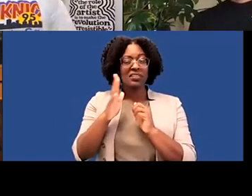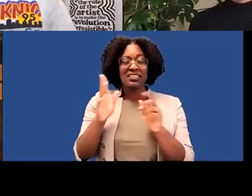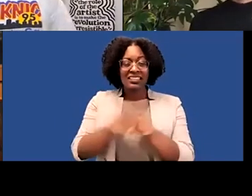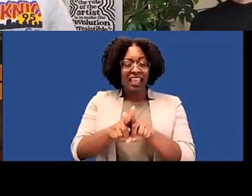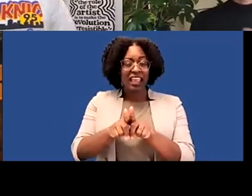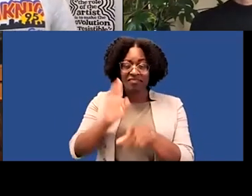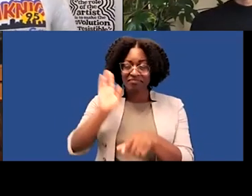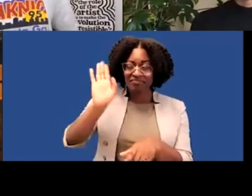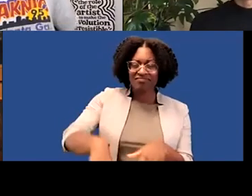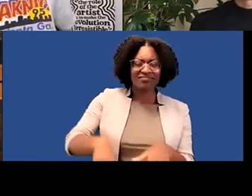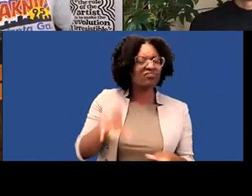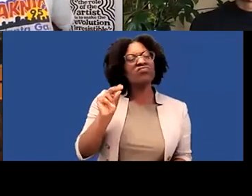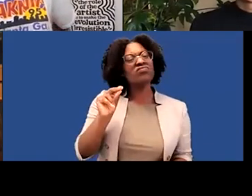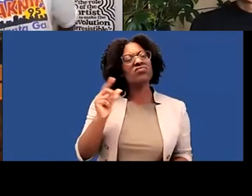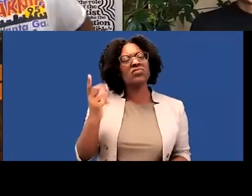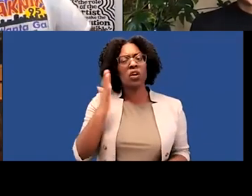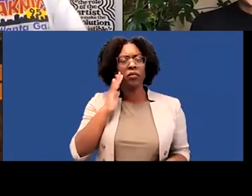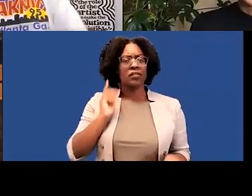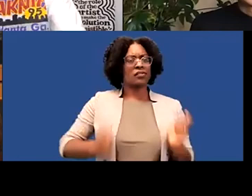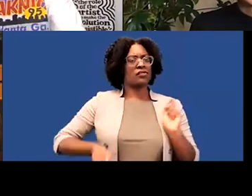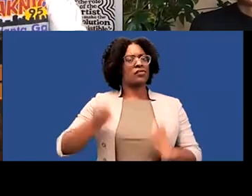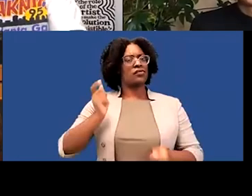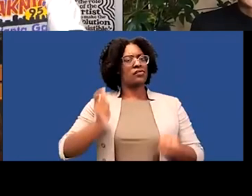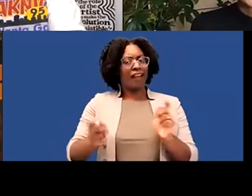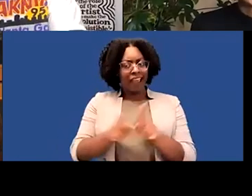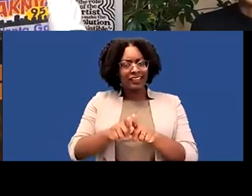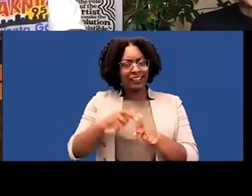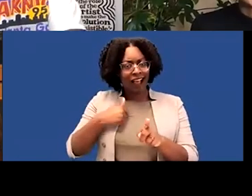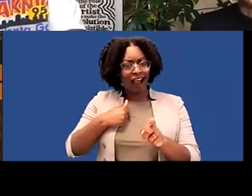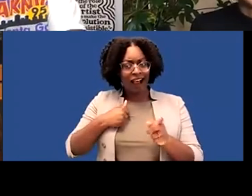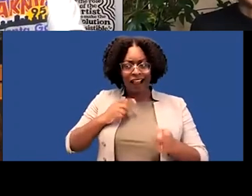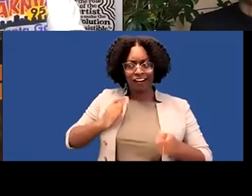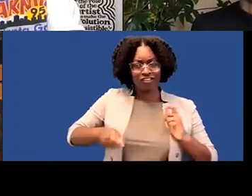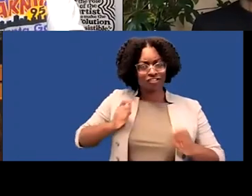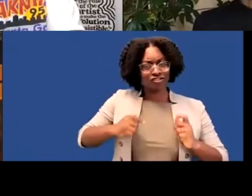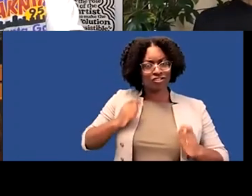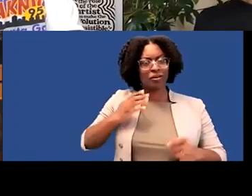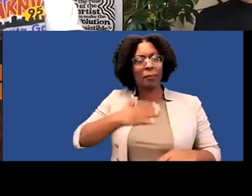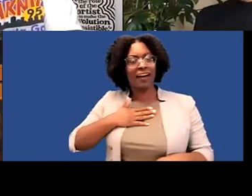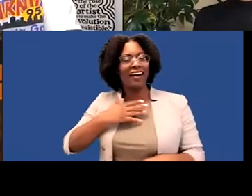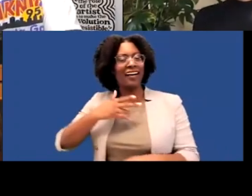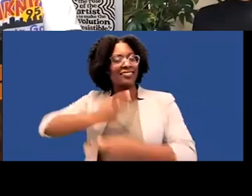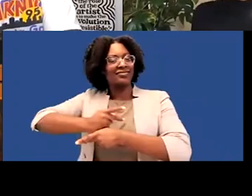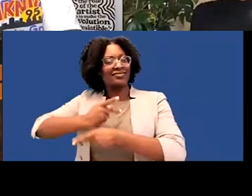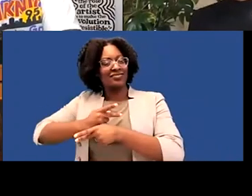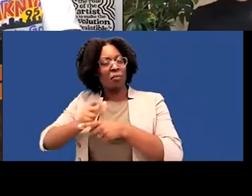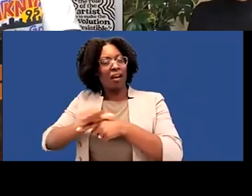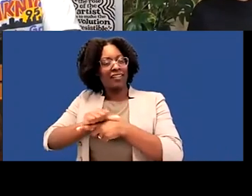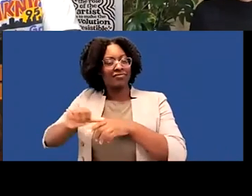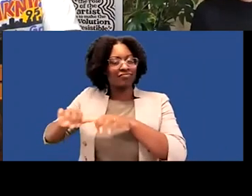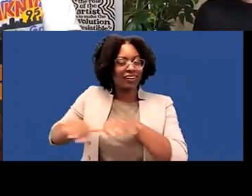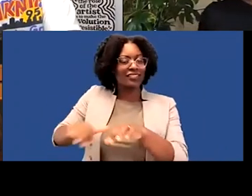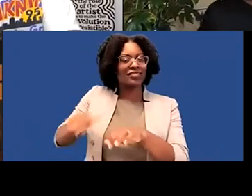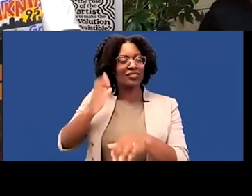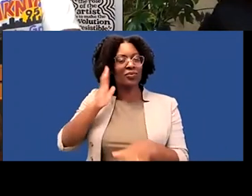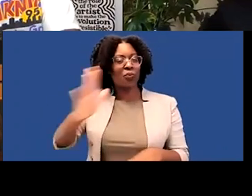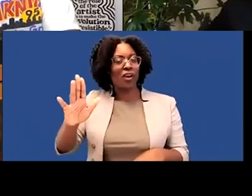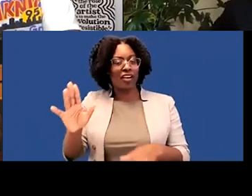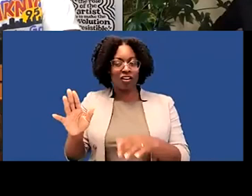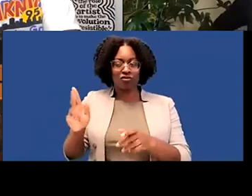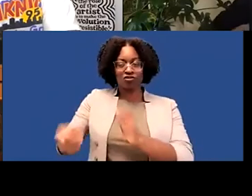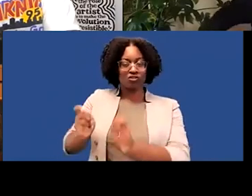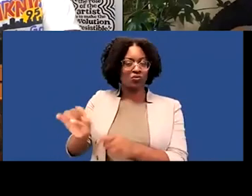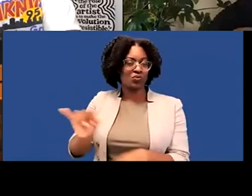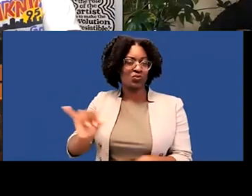that I'll rattle off that is the same 6 months from then, because I'm really not that great at habit forming.